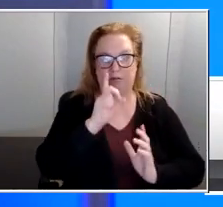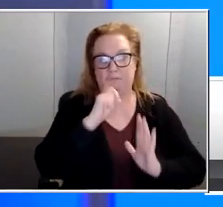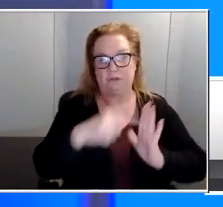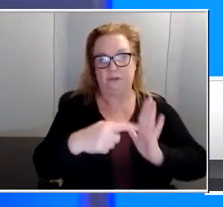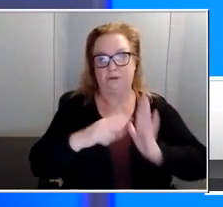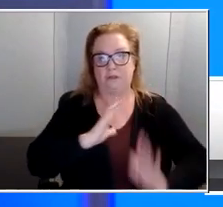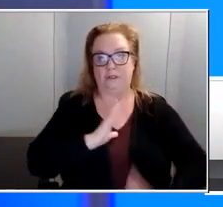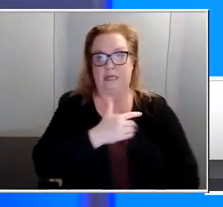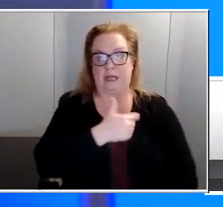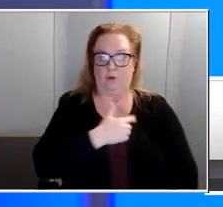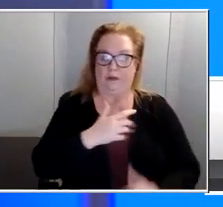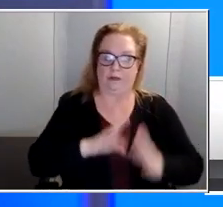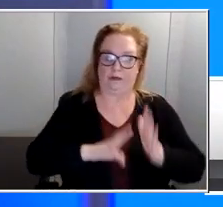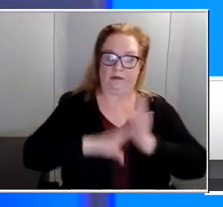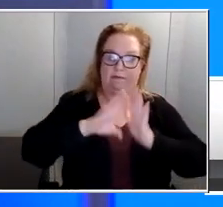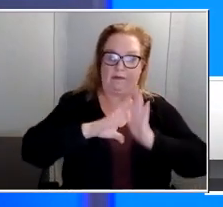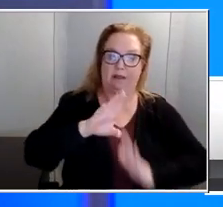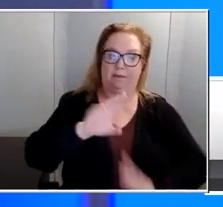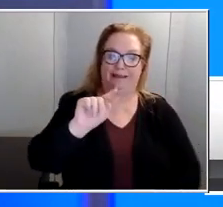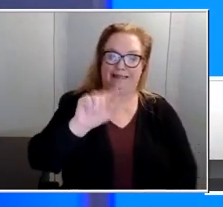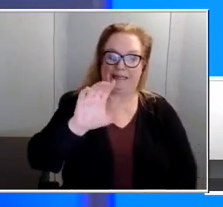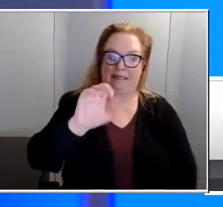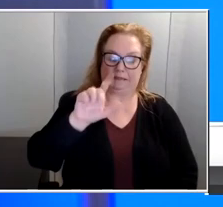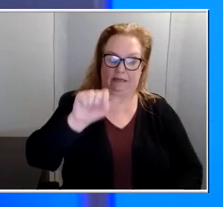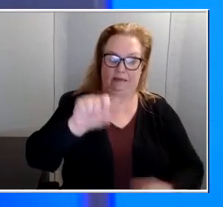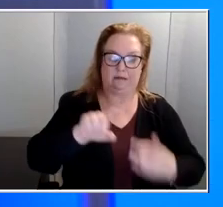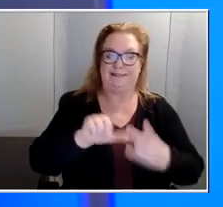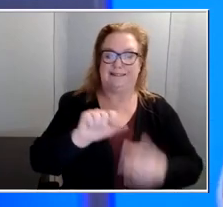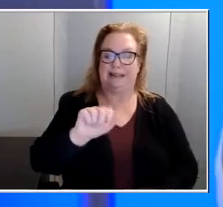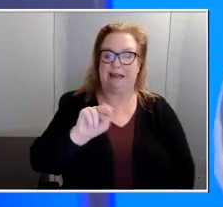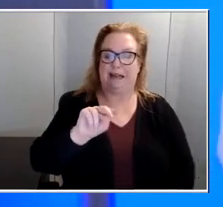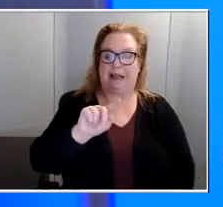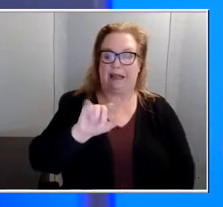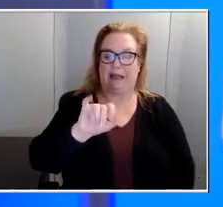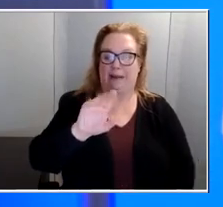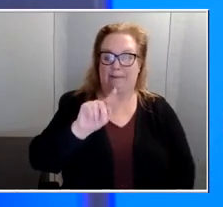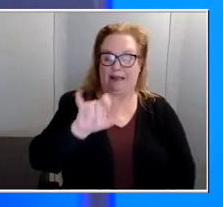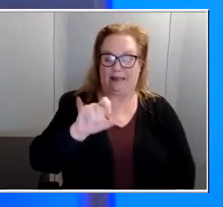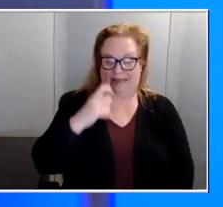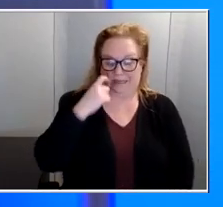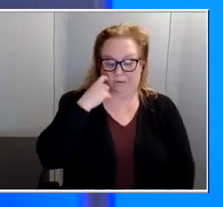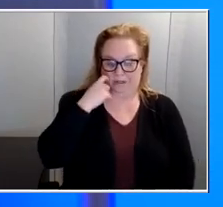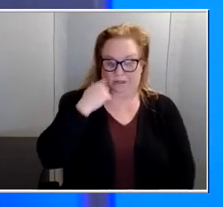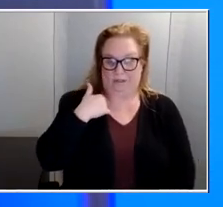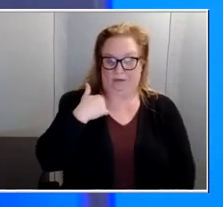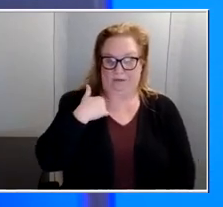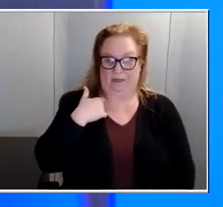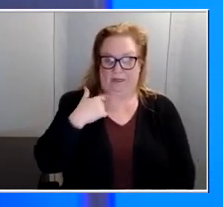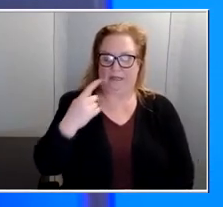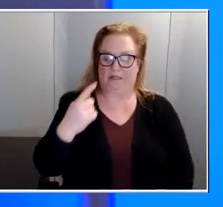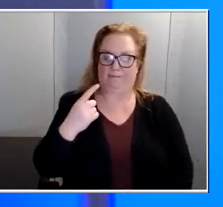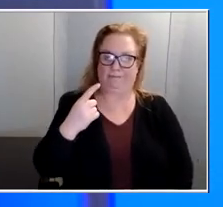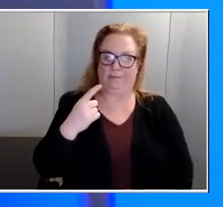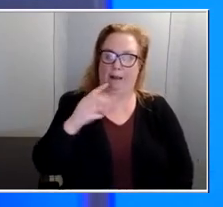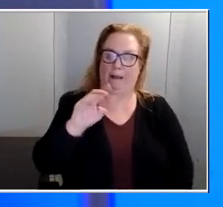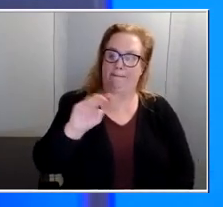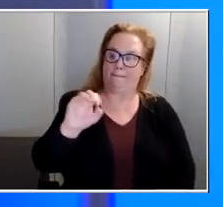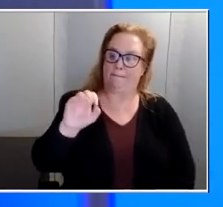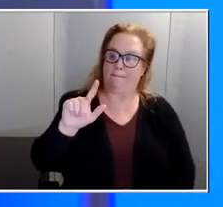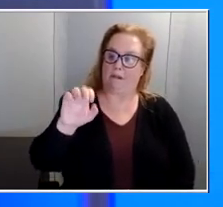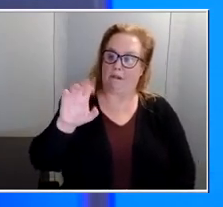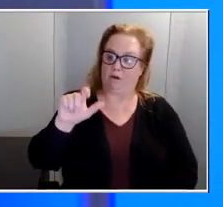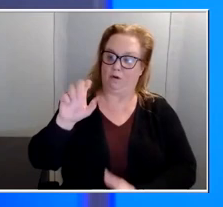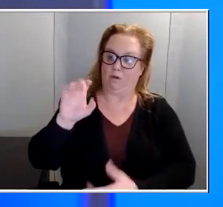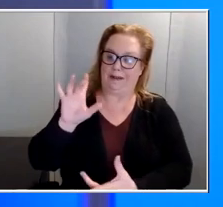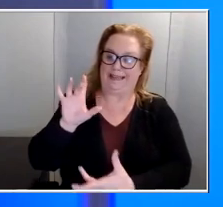and antibodies. And this antibody that she received most recently is a two-forked molecule, basically. One part attaches to the